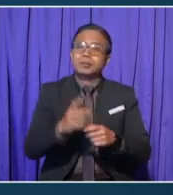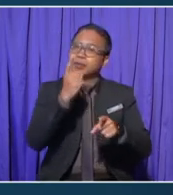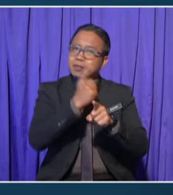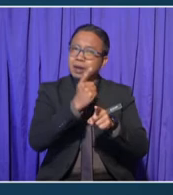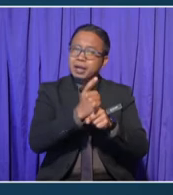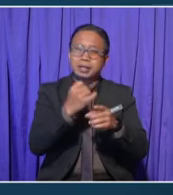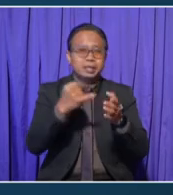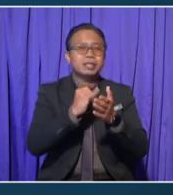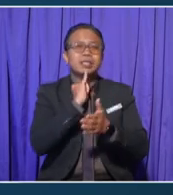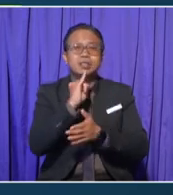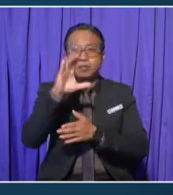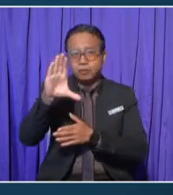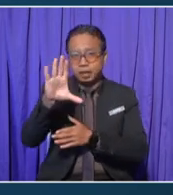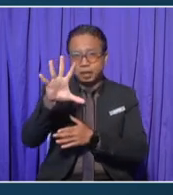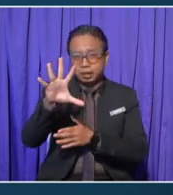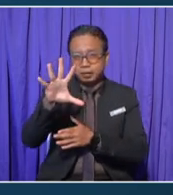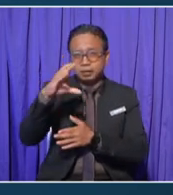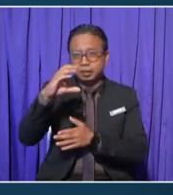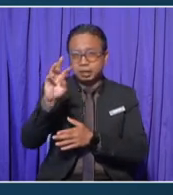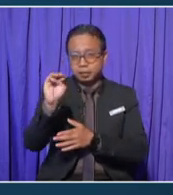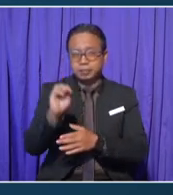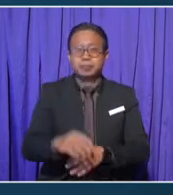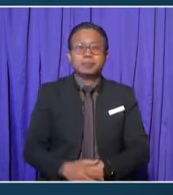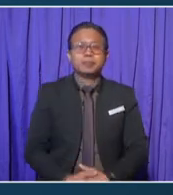Correct, it is 5 centimeter.